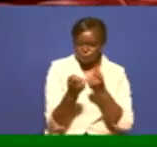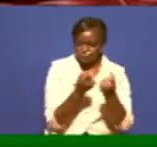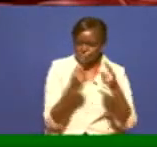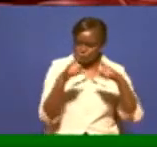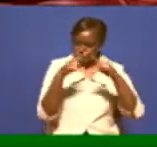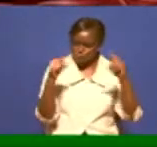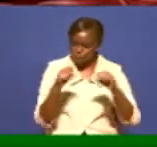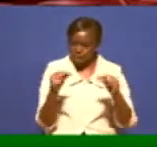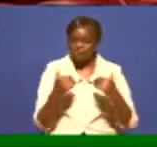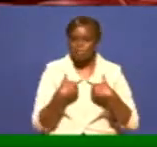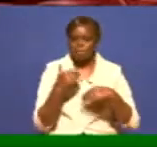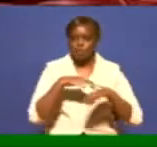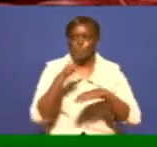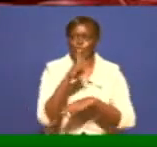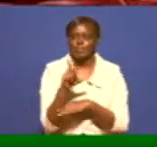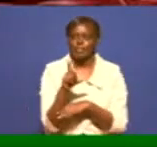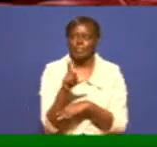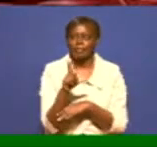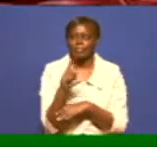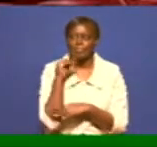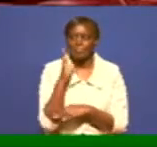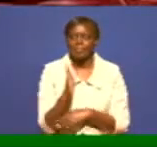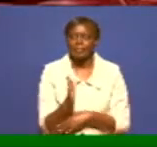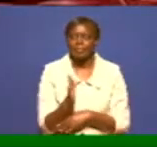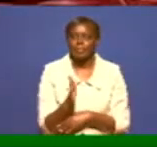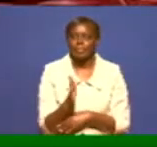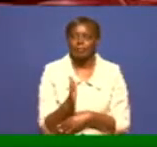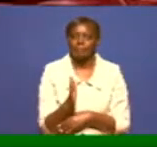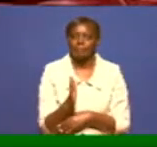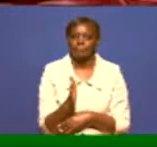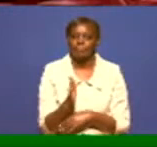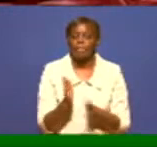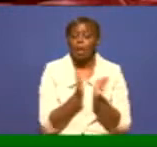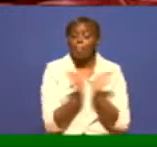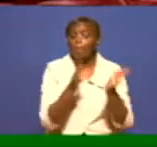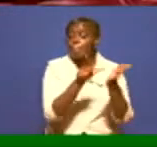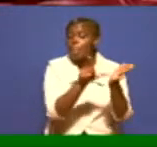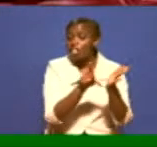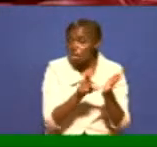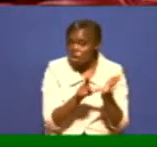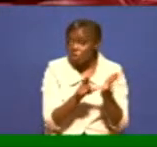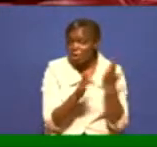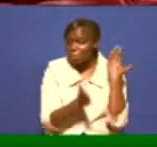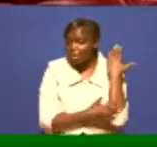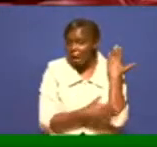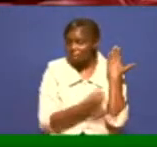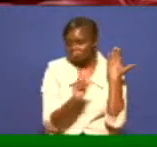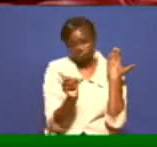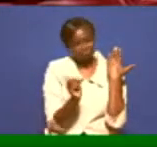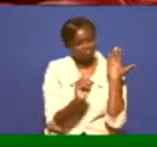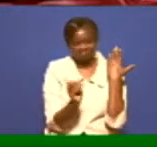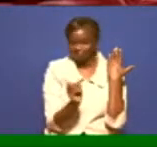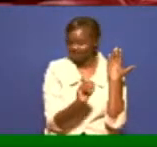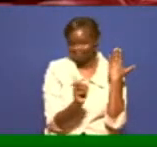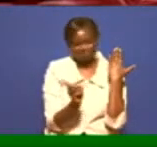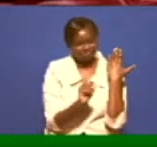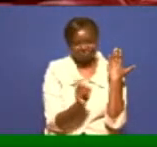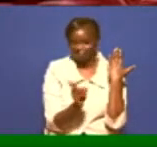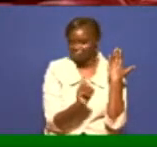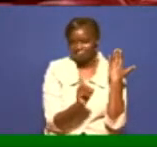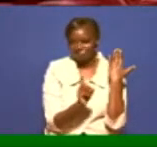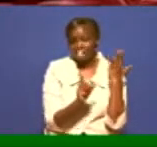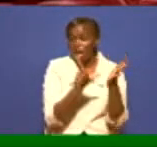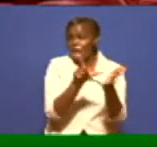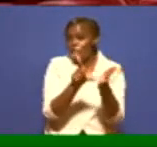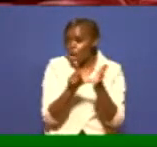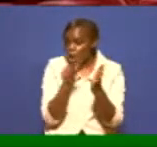bill. Speaker, public debt is not a bad thing. So long as the debt